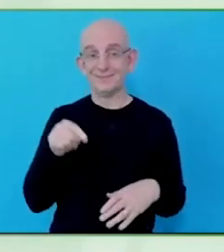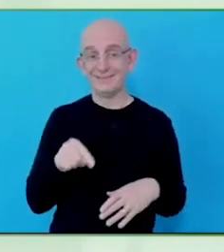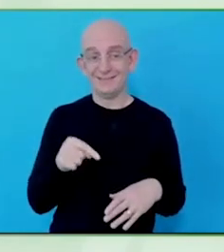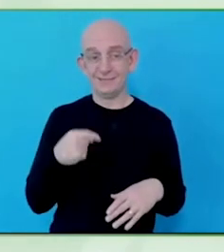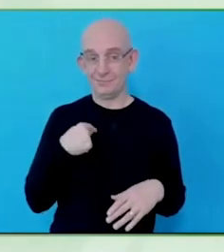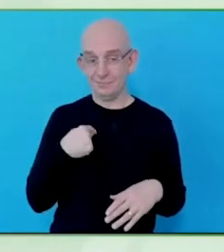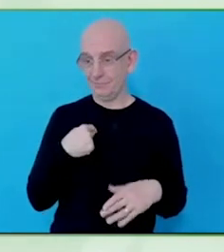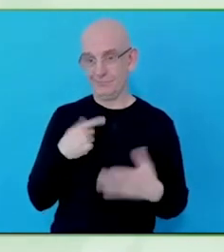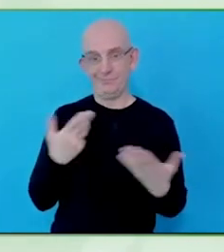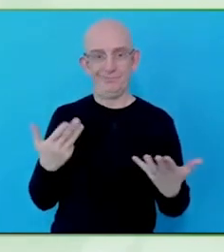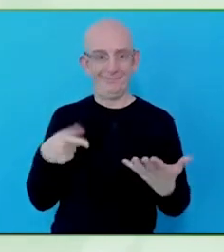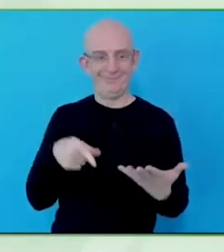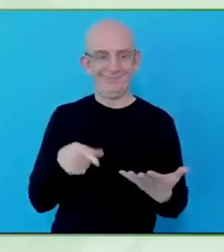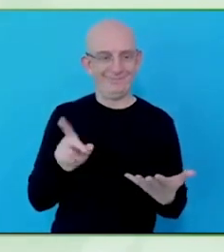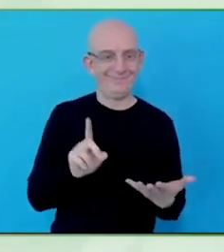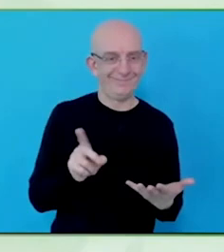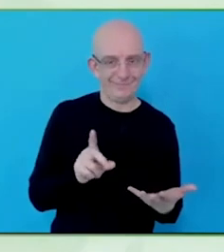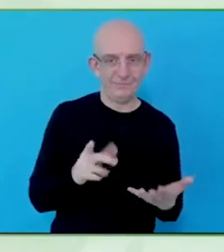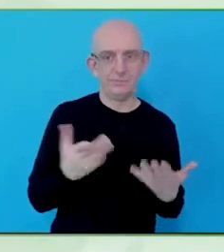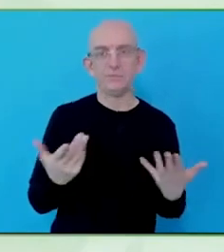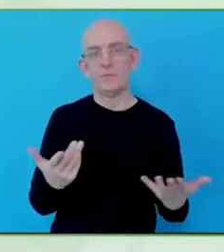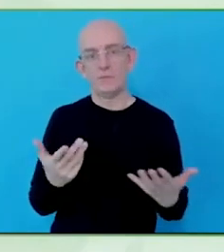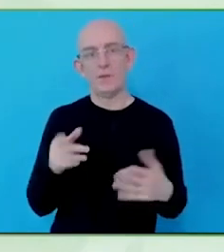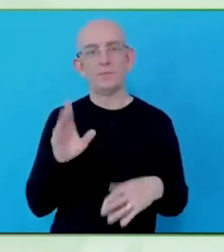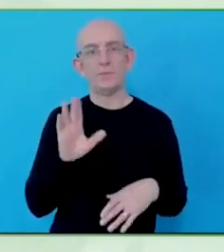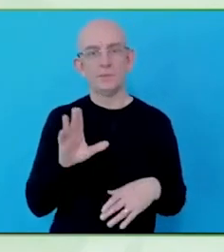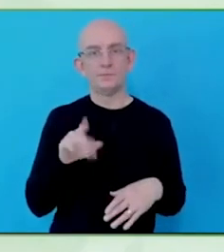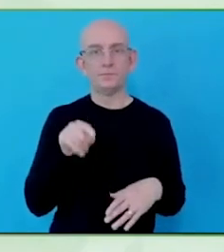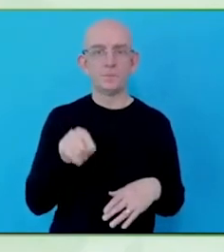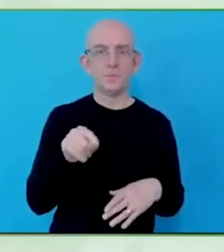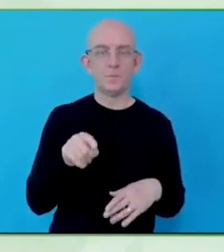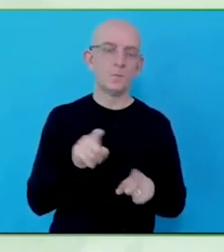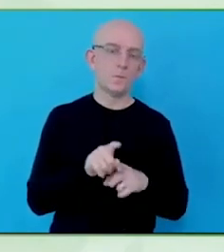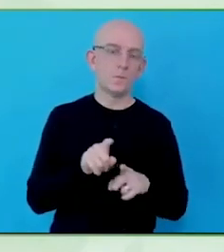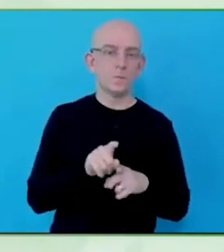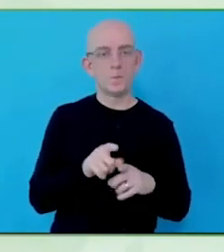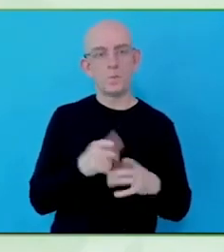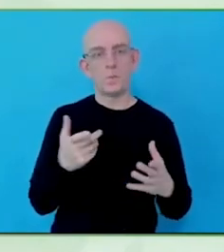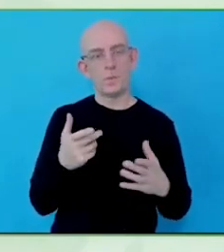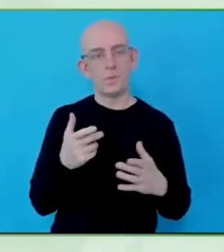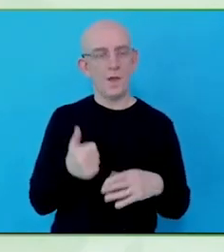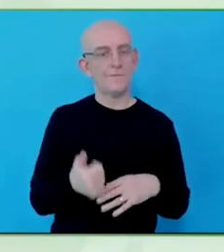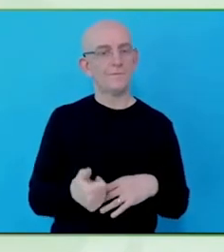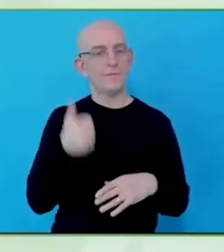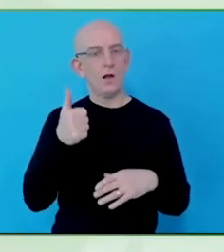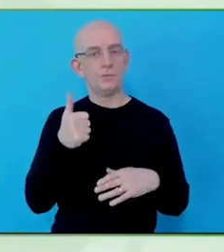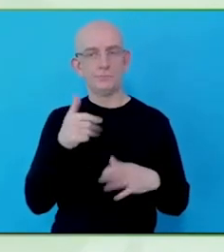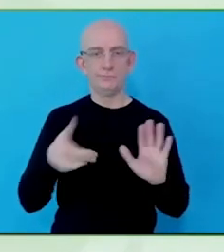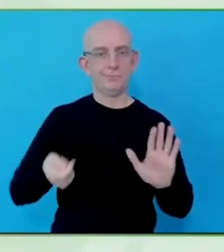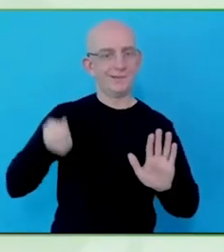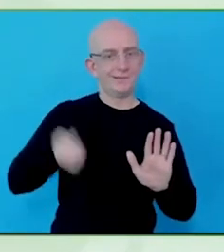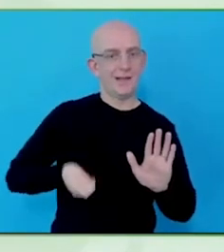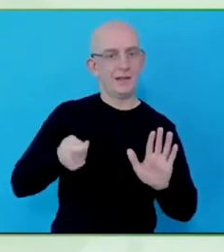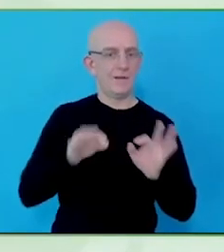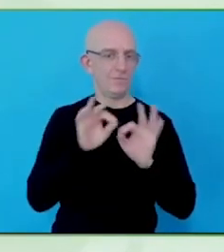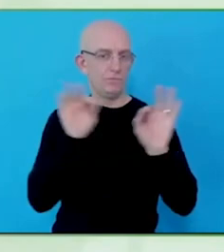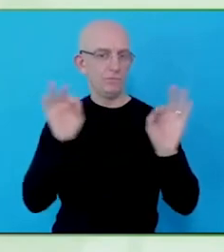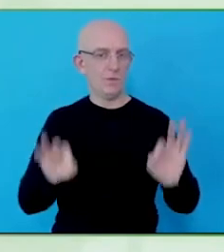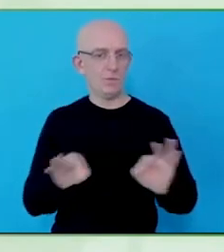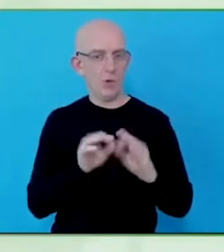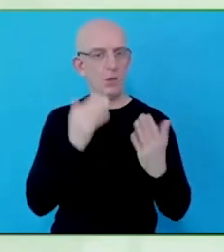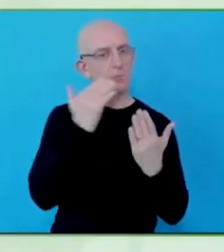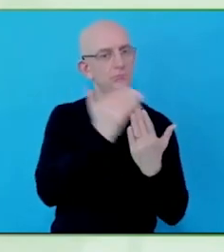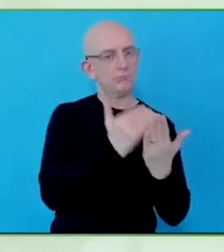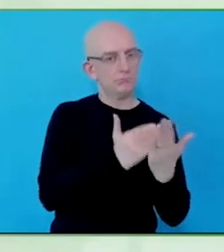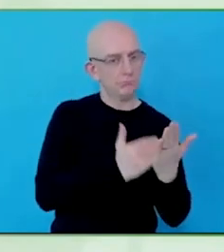were first or if the legislation were first. I would say they are mutually beneficial. But in any case,